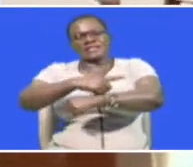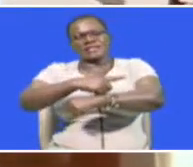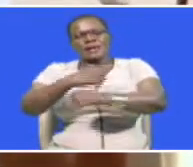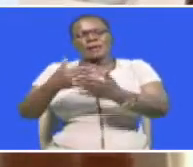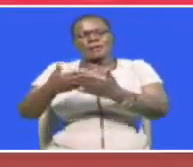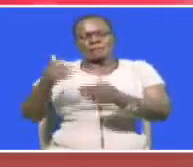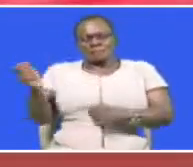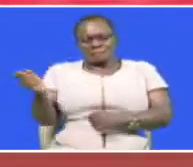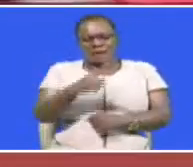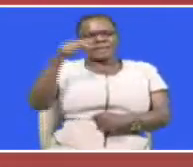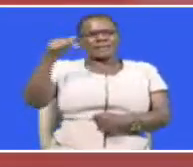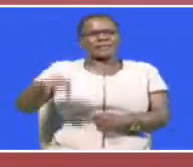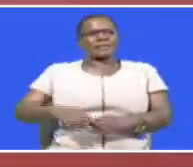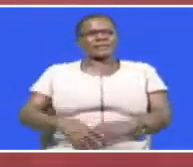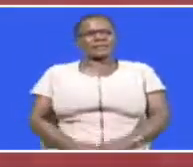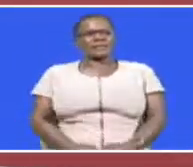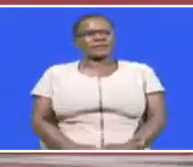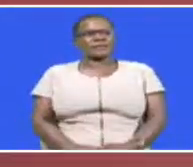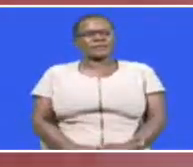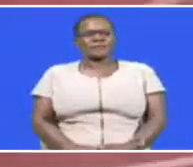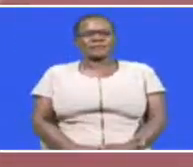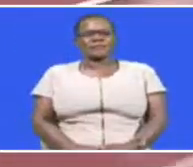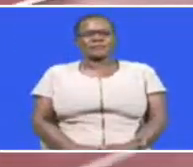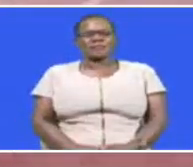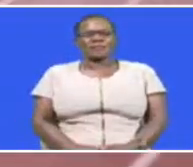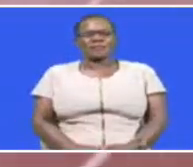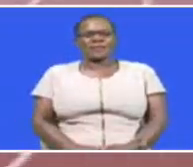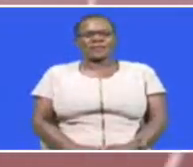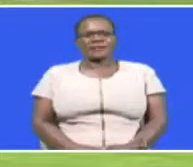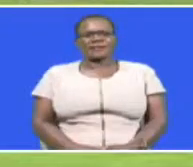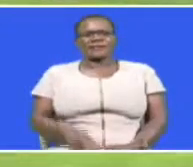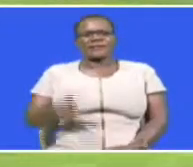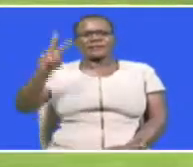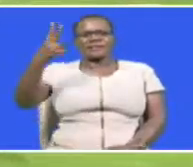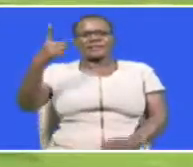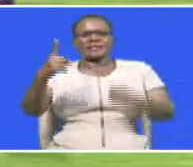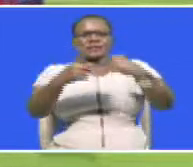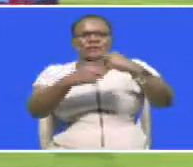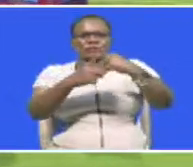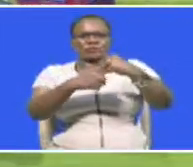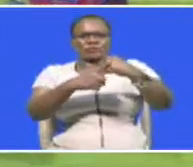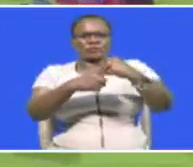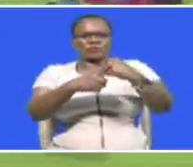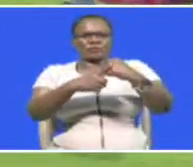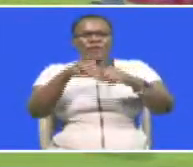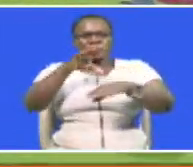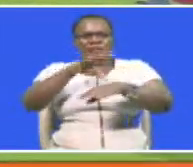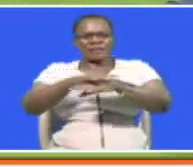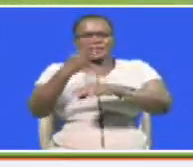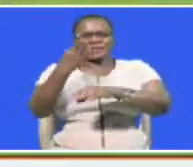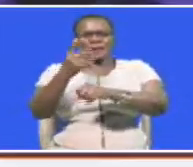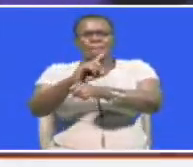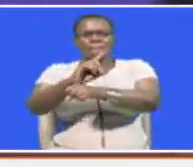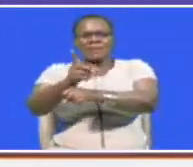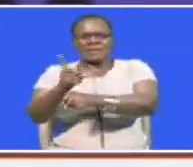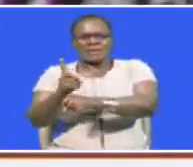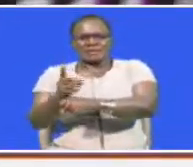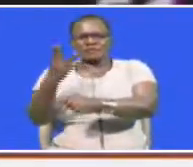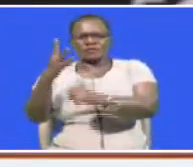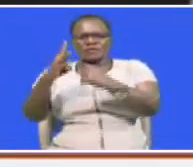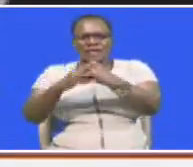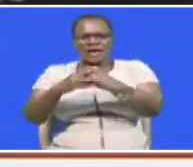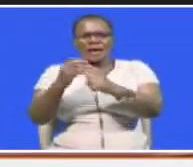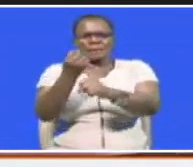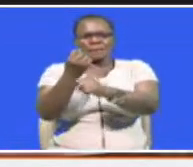earlier this month. For the last 200, she's ahead of the light! On 2nd June, she ran a record 3 minutes 49 seconds and